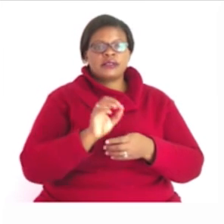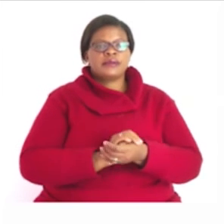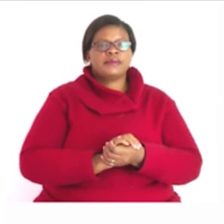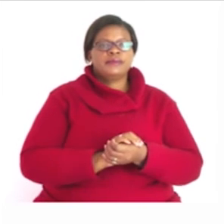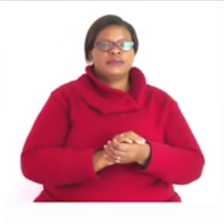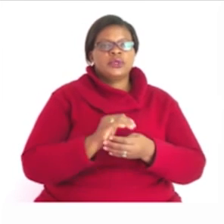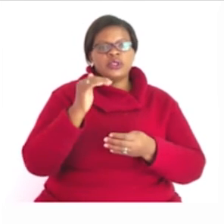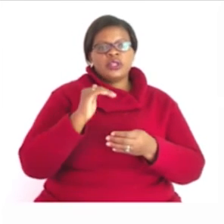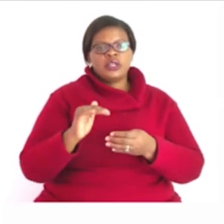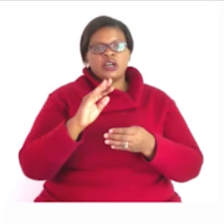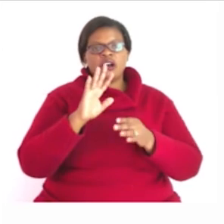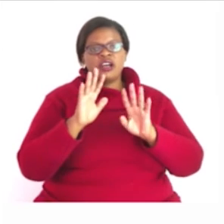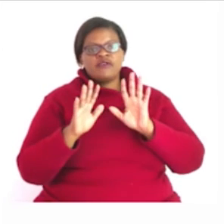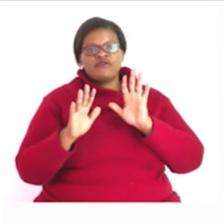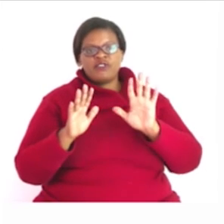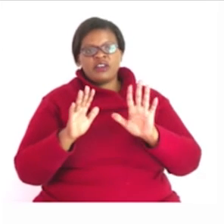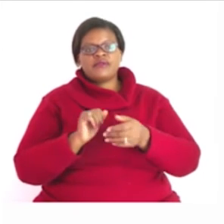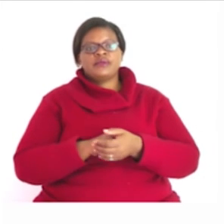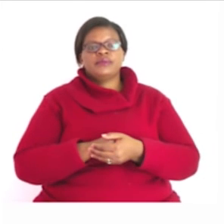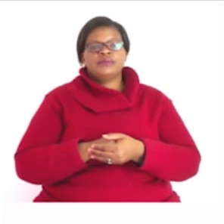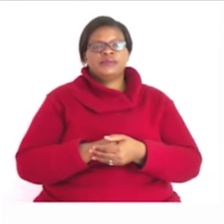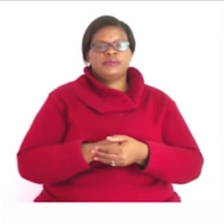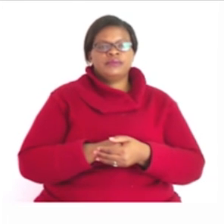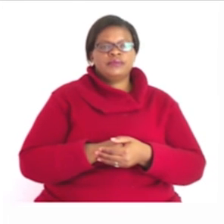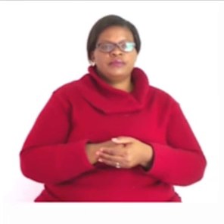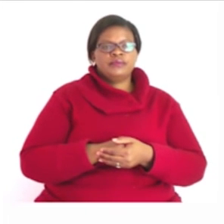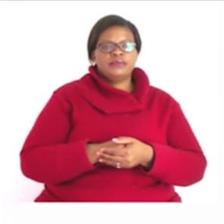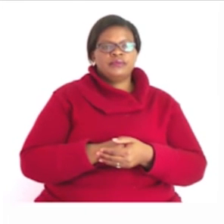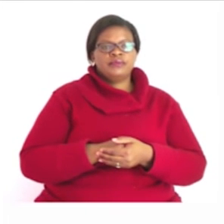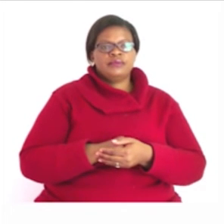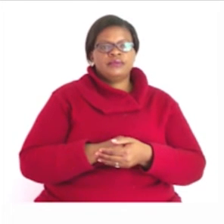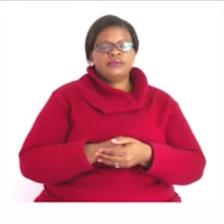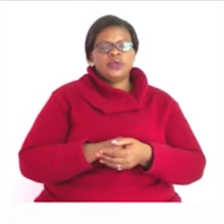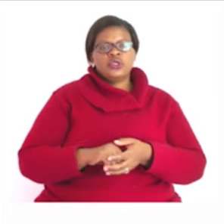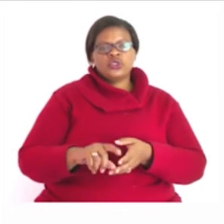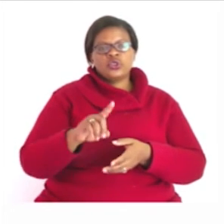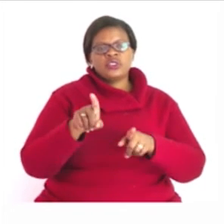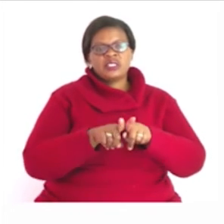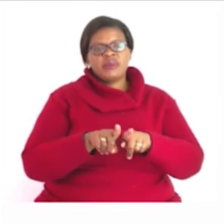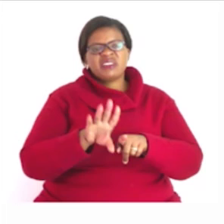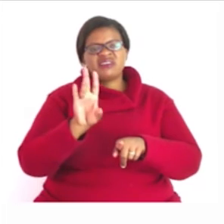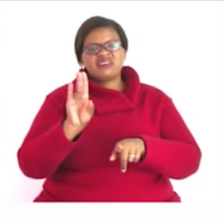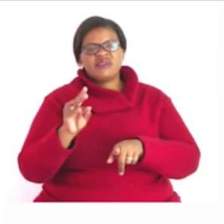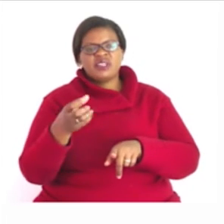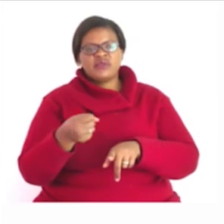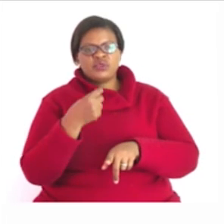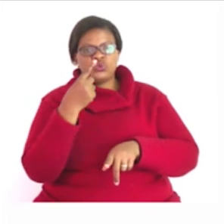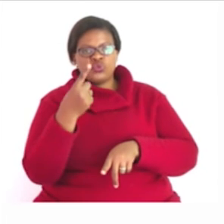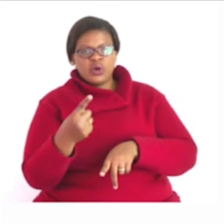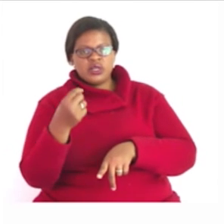And then we have 5, which again, just like 7, only have